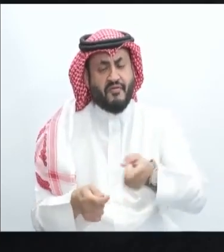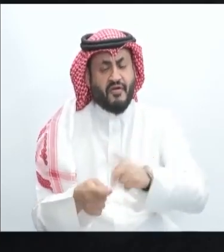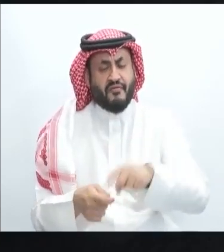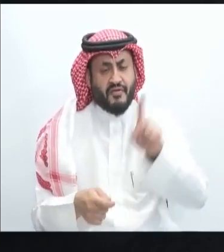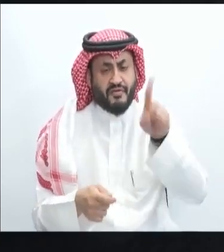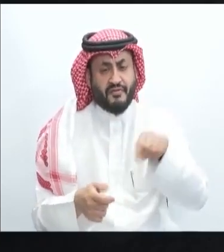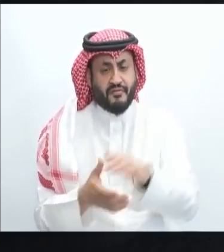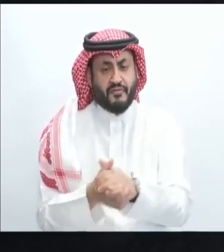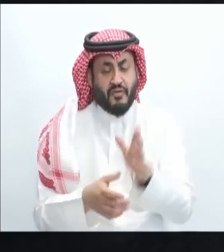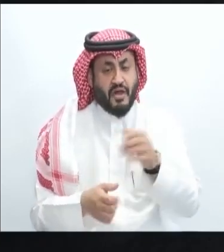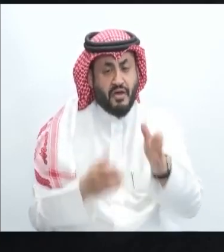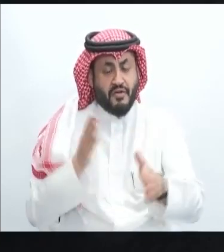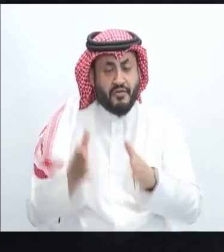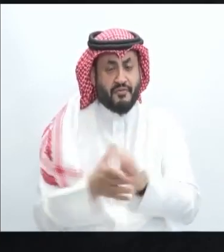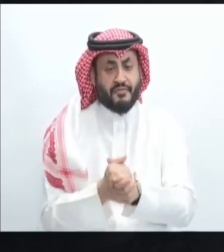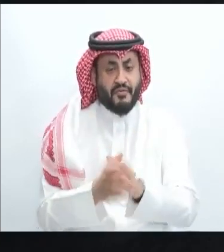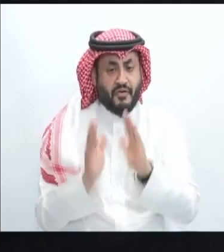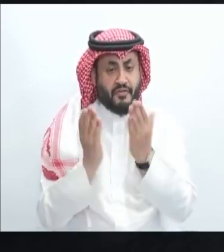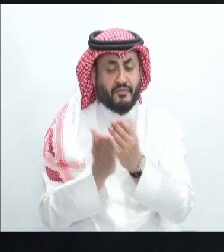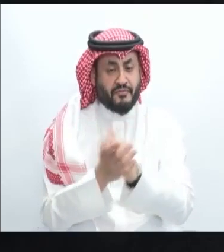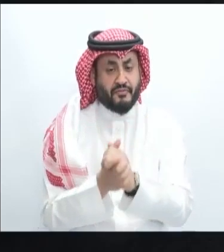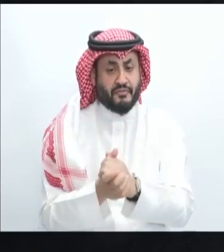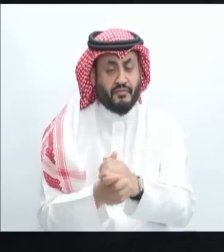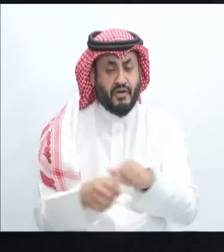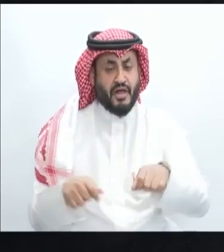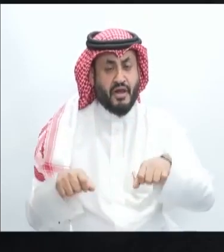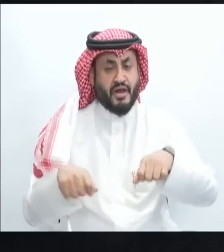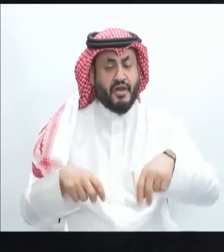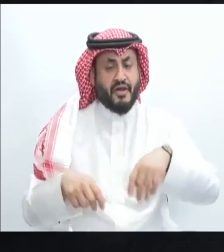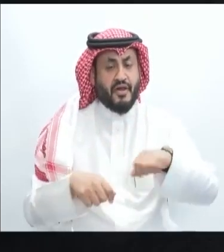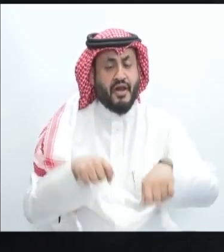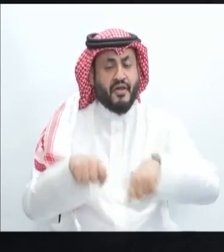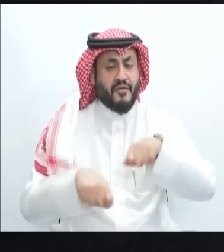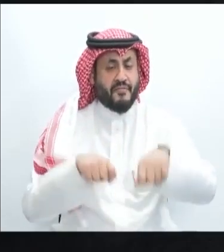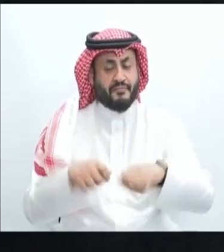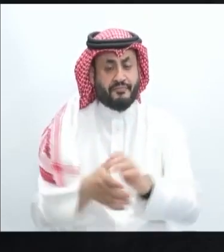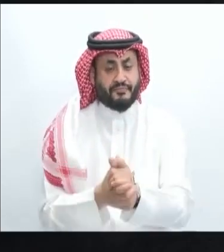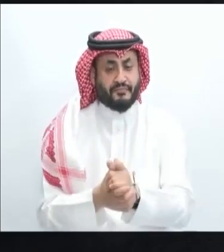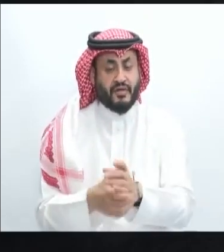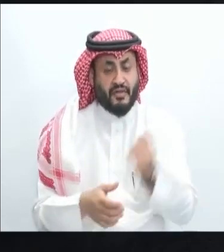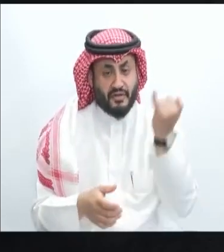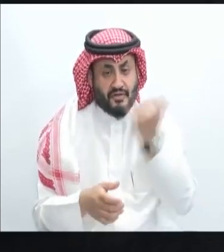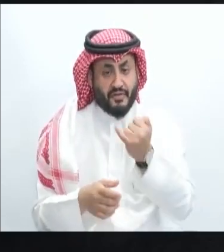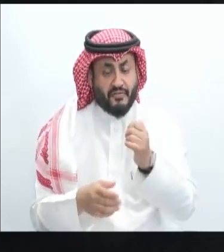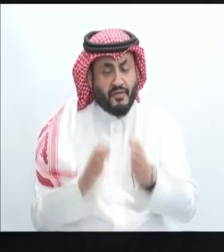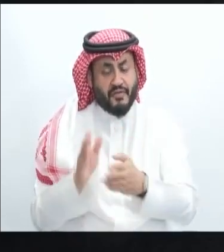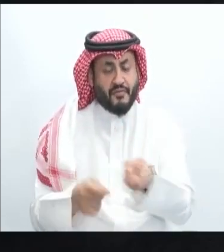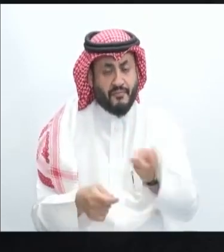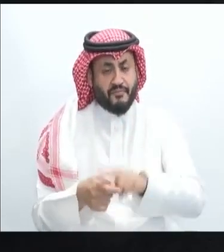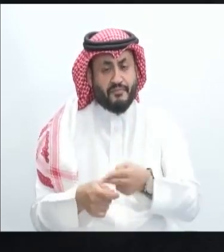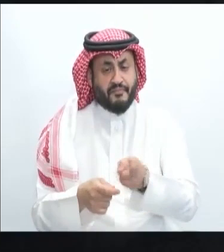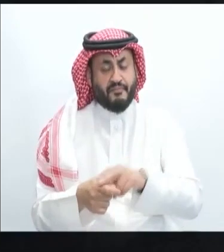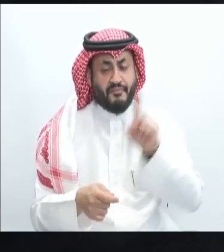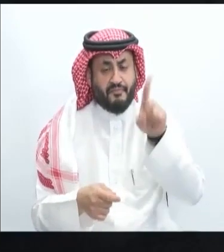whether we go to the gym, or whether we ride bicycle, it is important that we exercise. We do a lot of